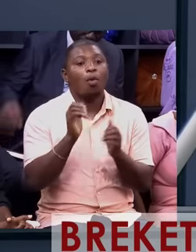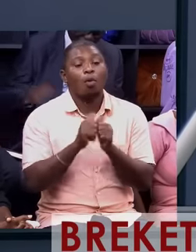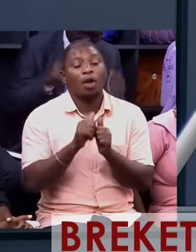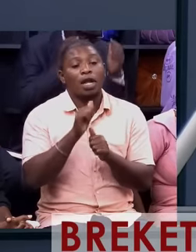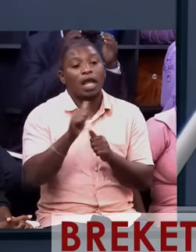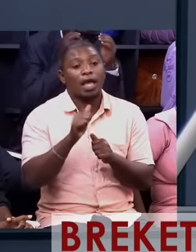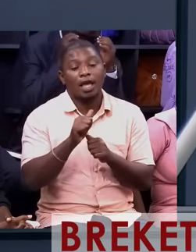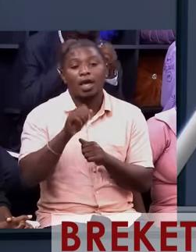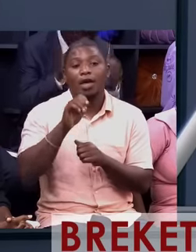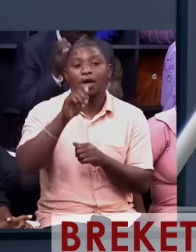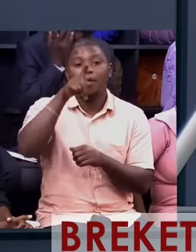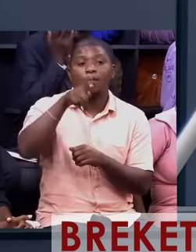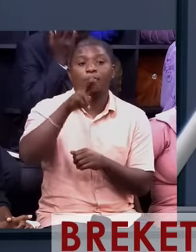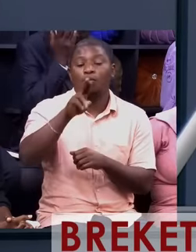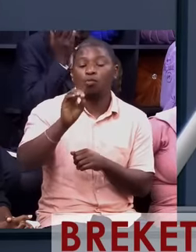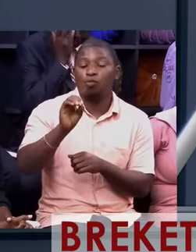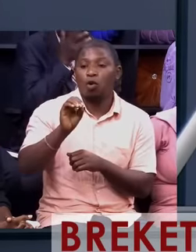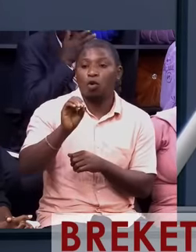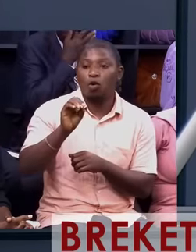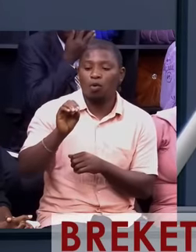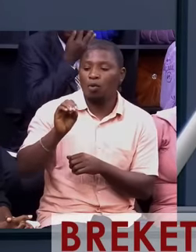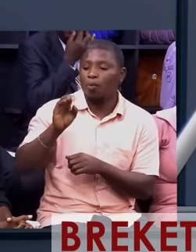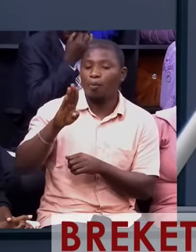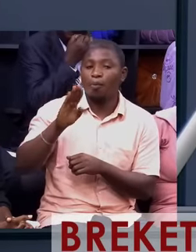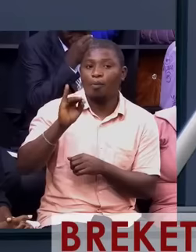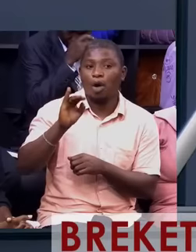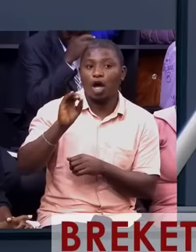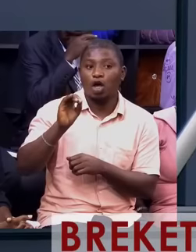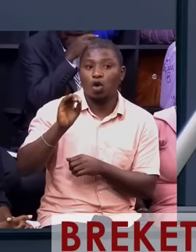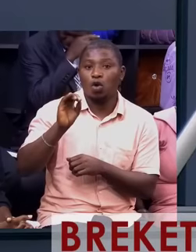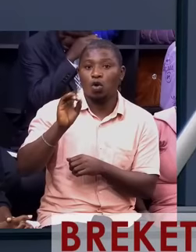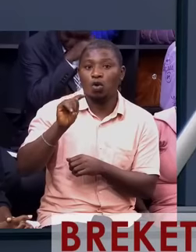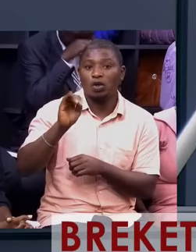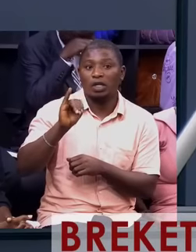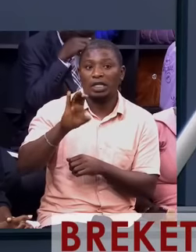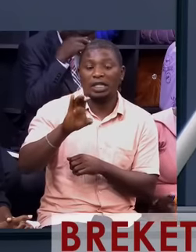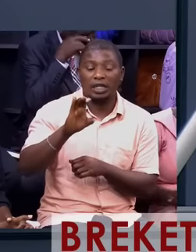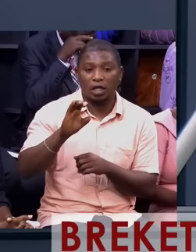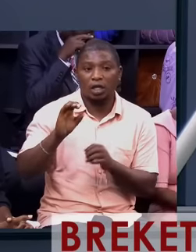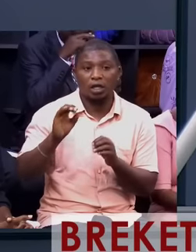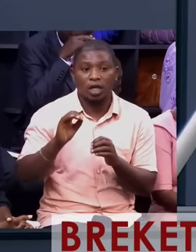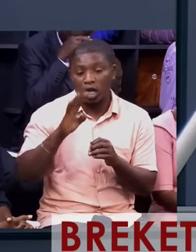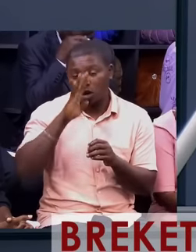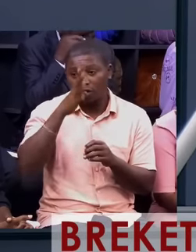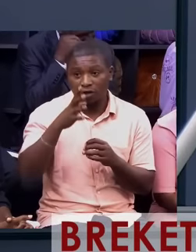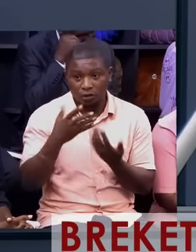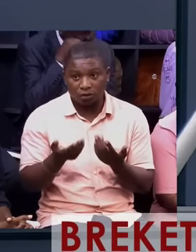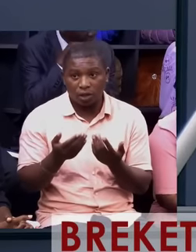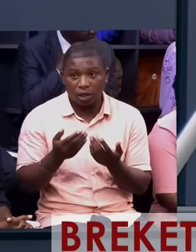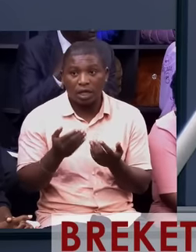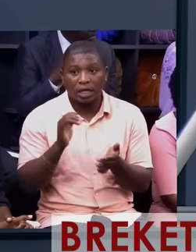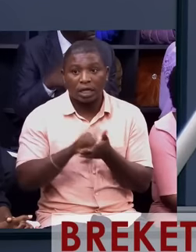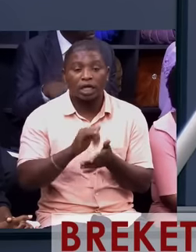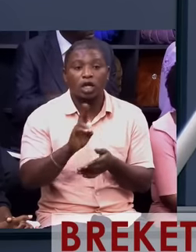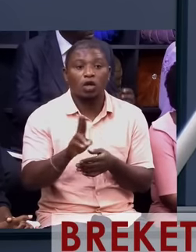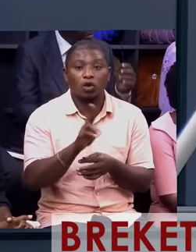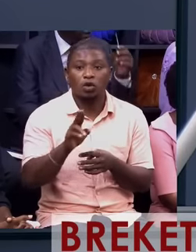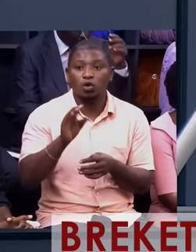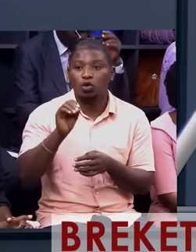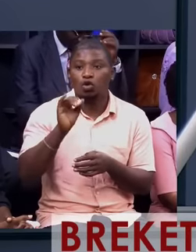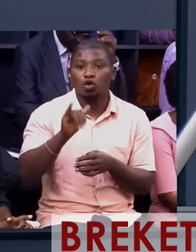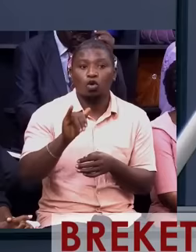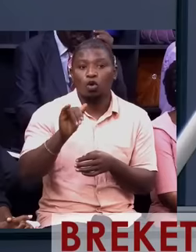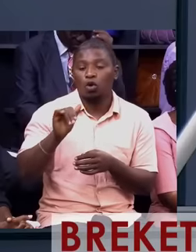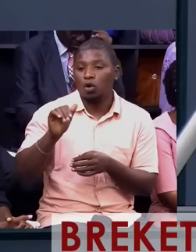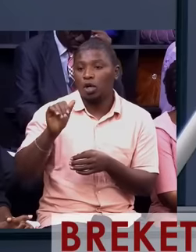a probiotic Innovation organic fertilizer liquid where they use soyer